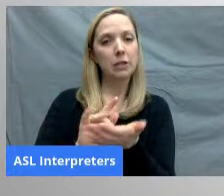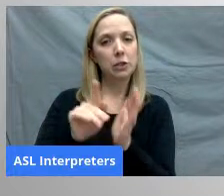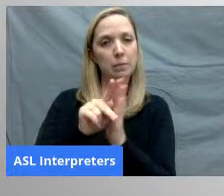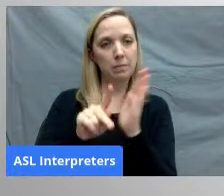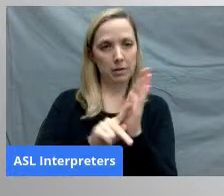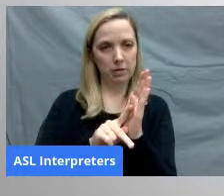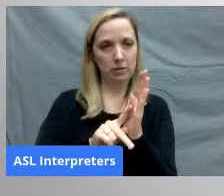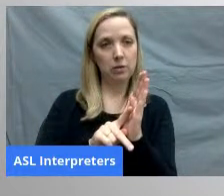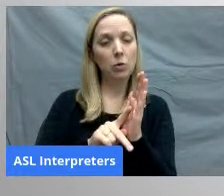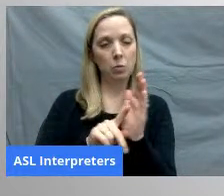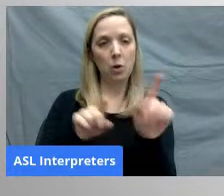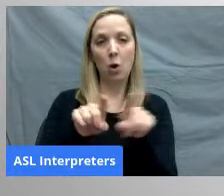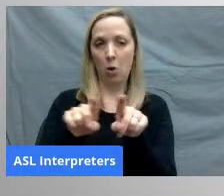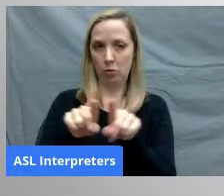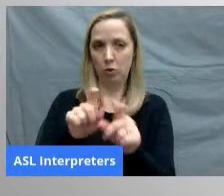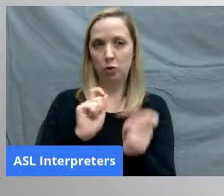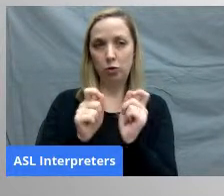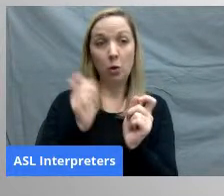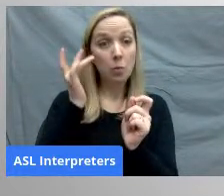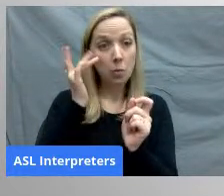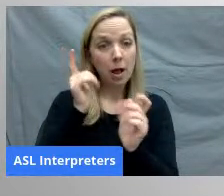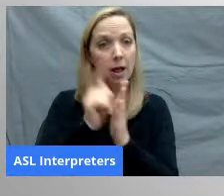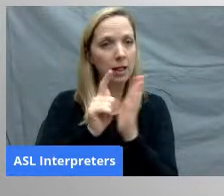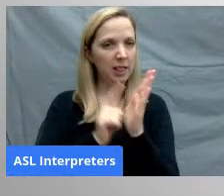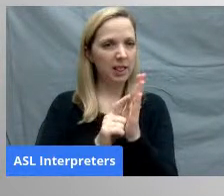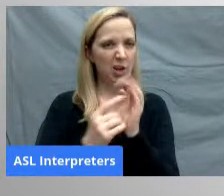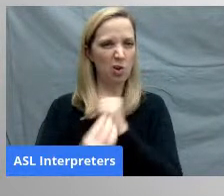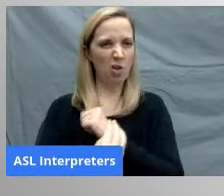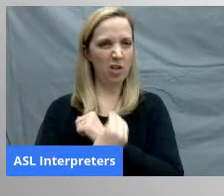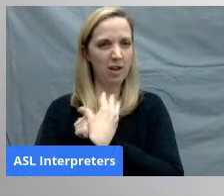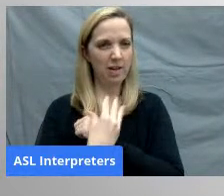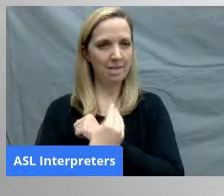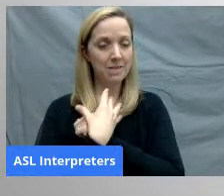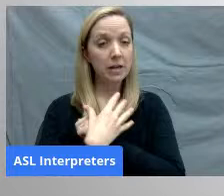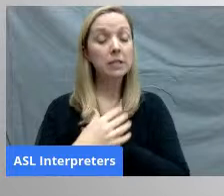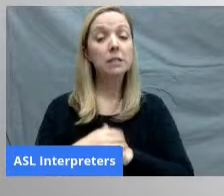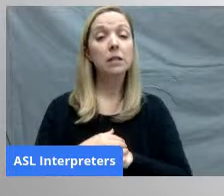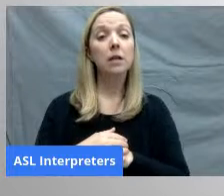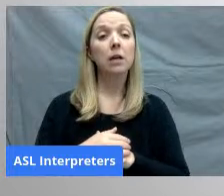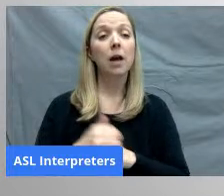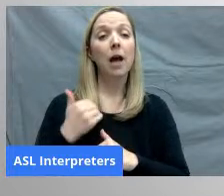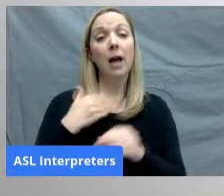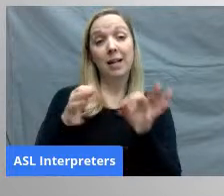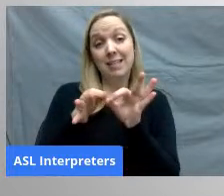legal advice. There was a statement about if